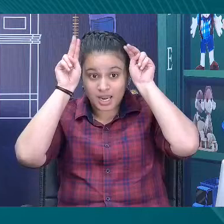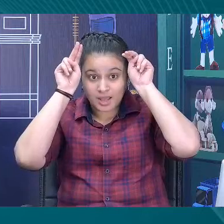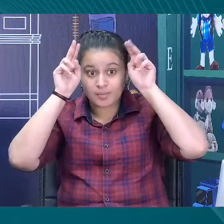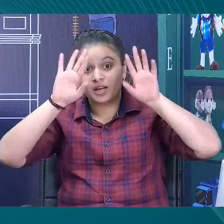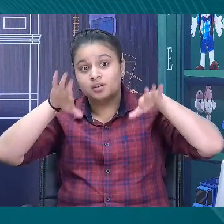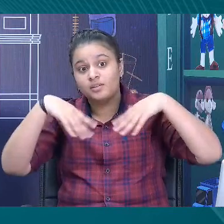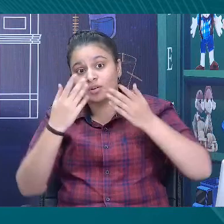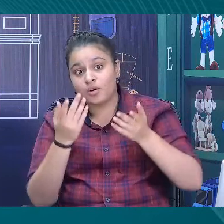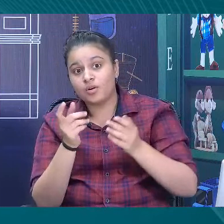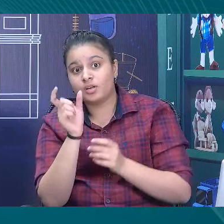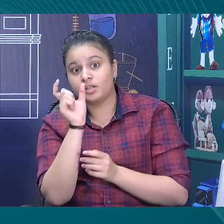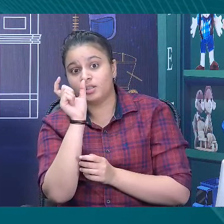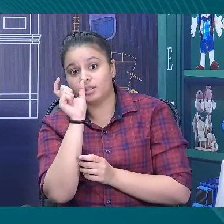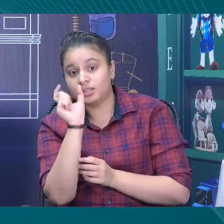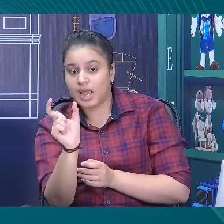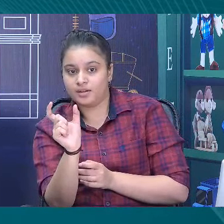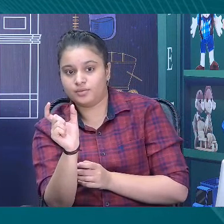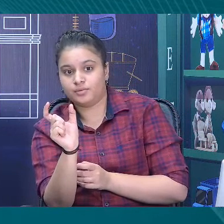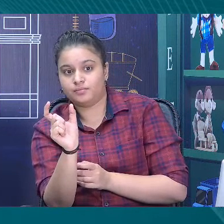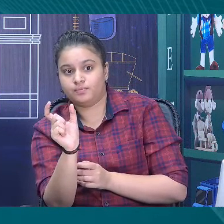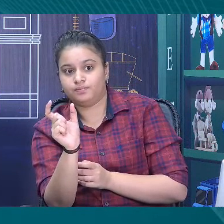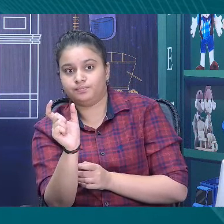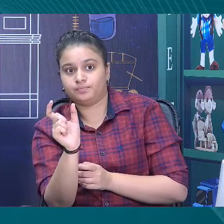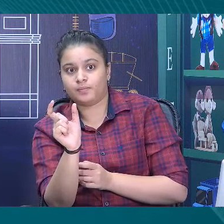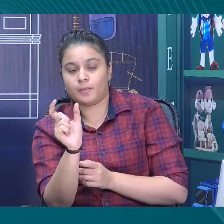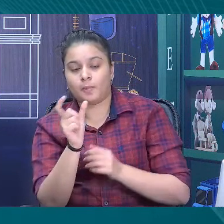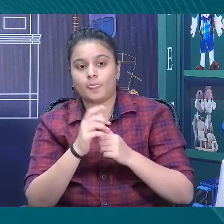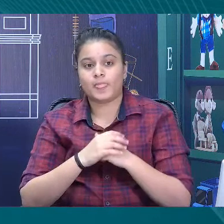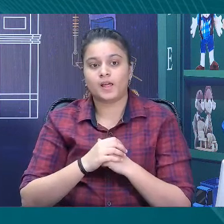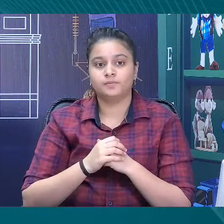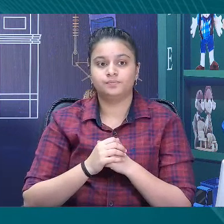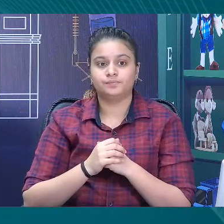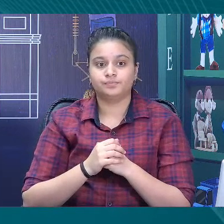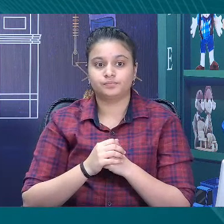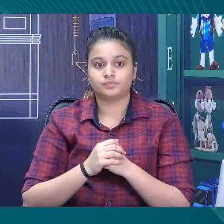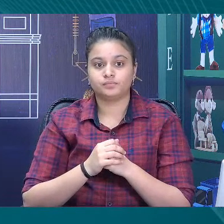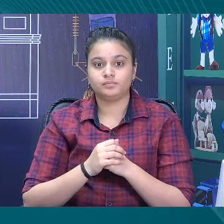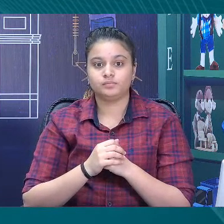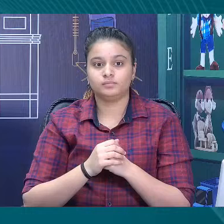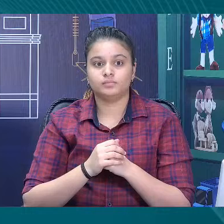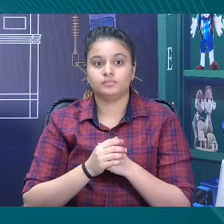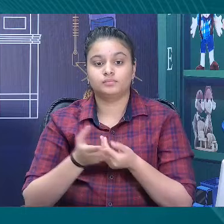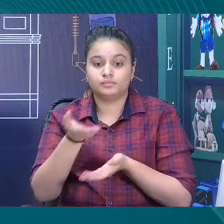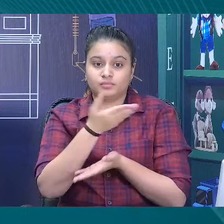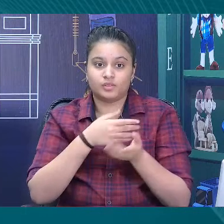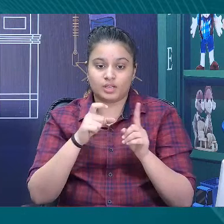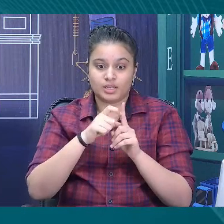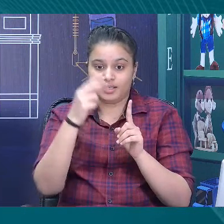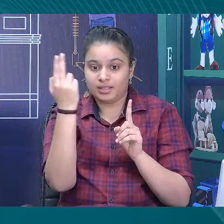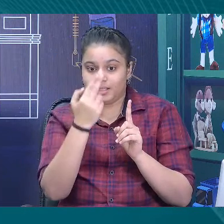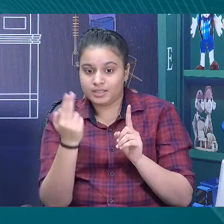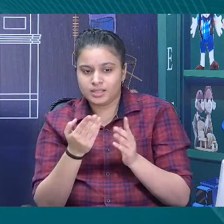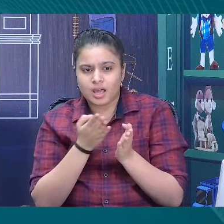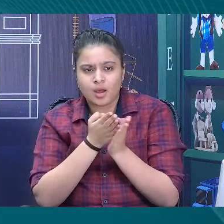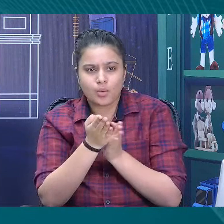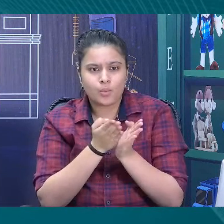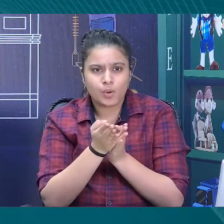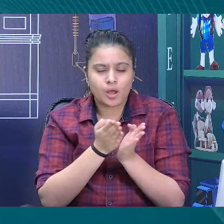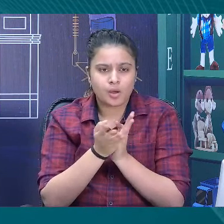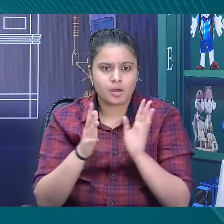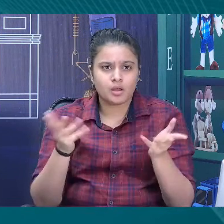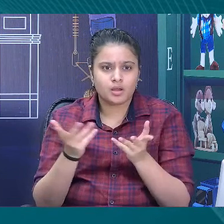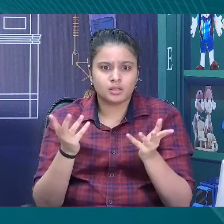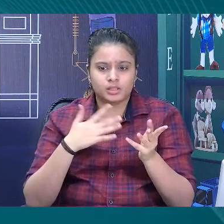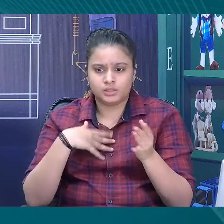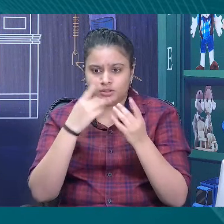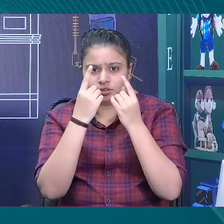and a blank after that, okay? And so, and you will have to design it in a way that you are checking that the